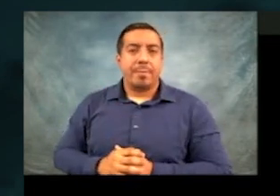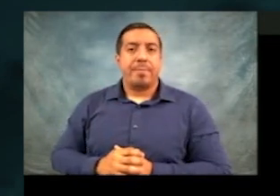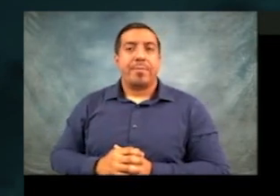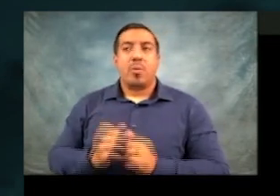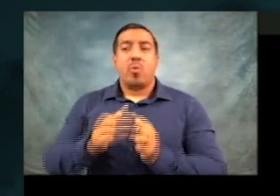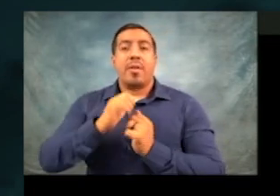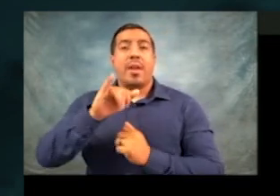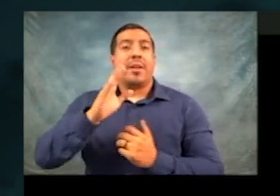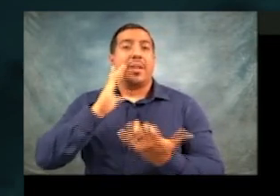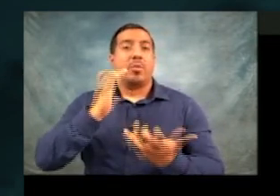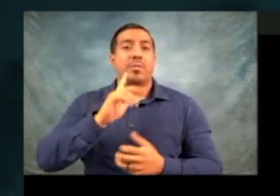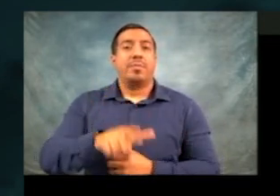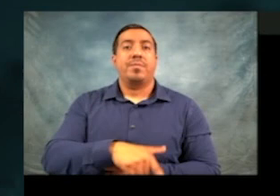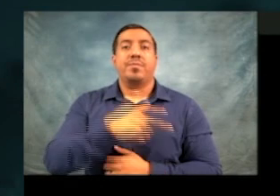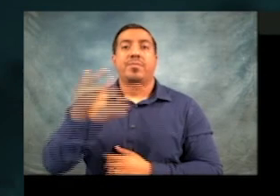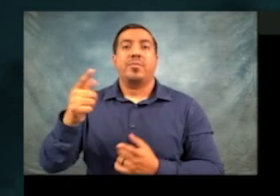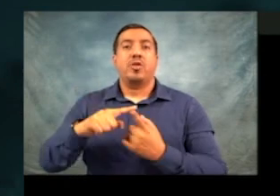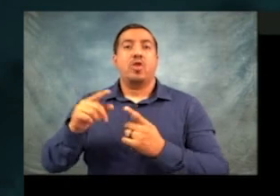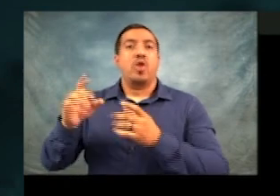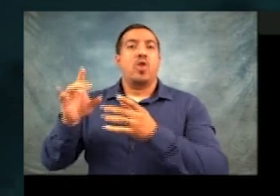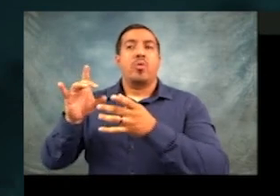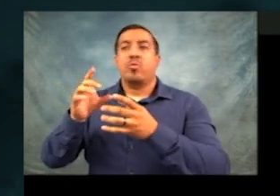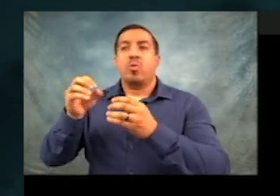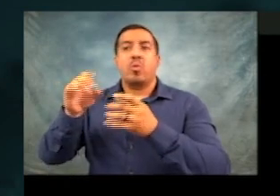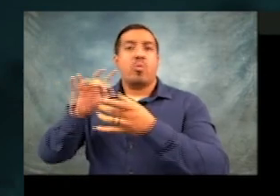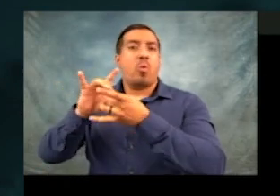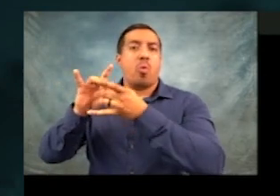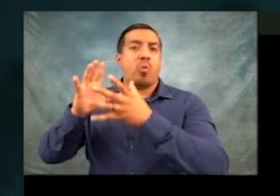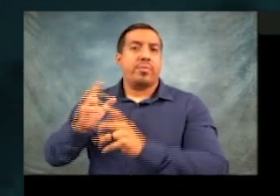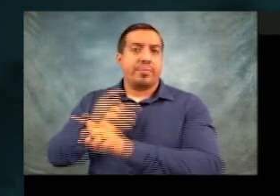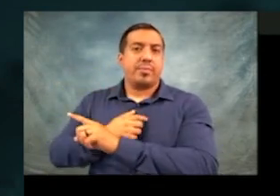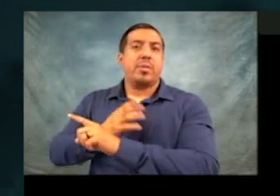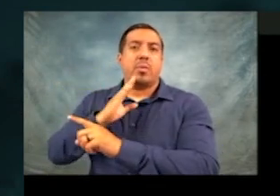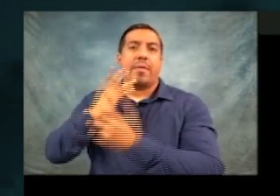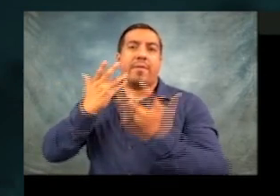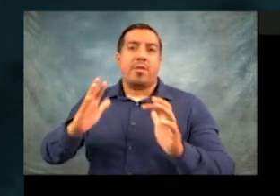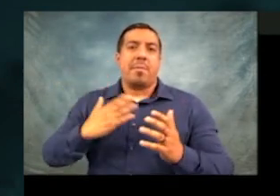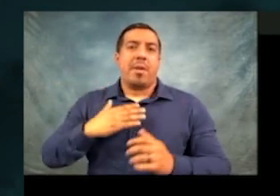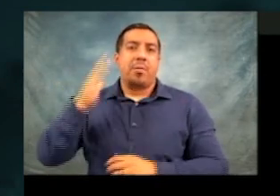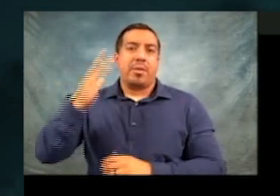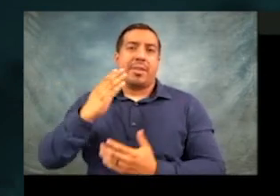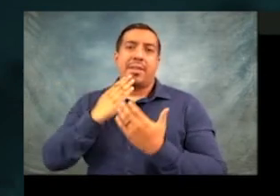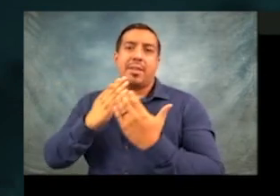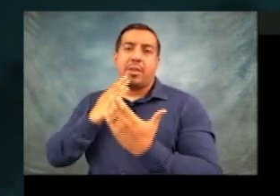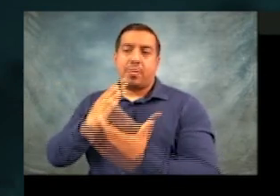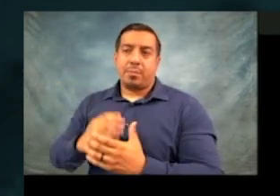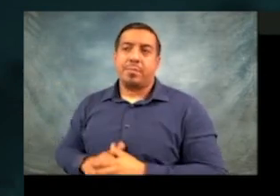I will turn it back over to the organizers and conclude my presentation. Thank you so much.